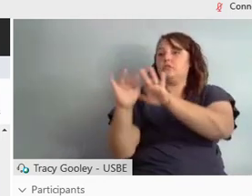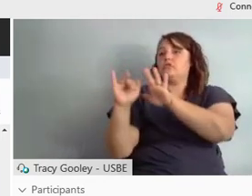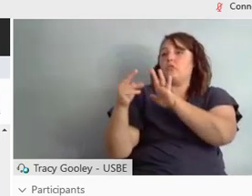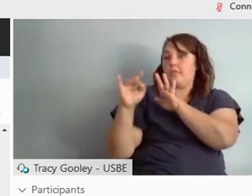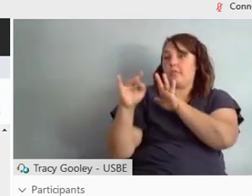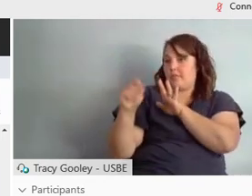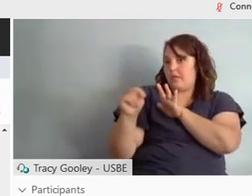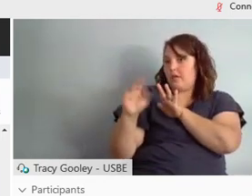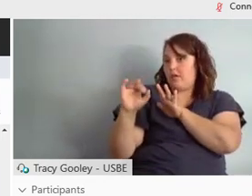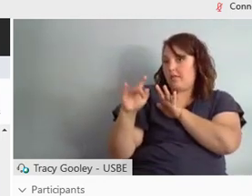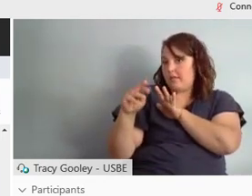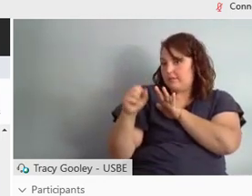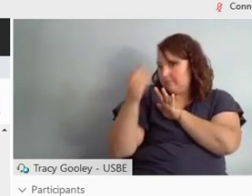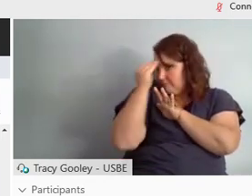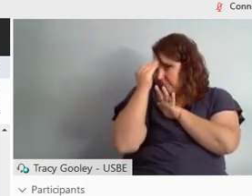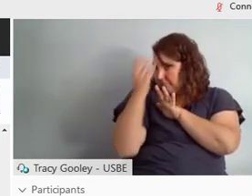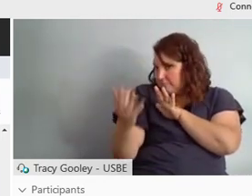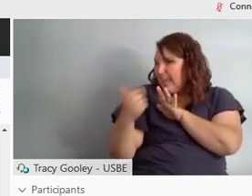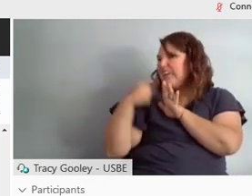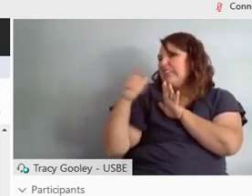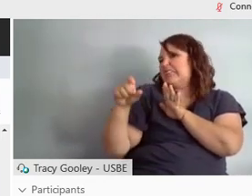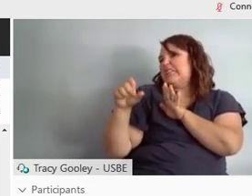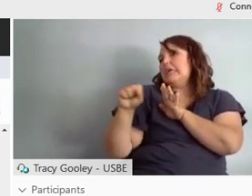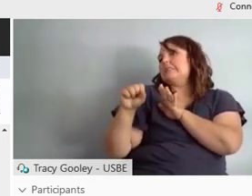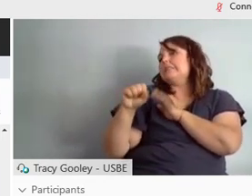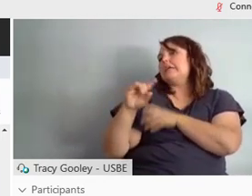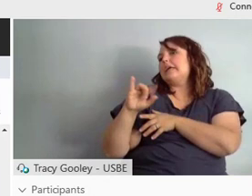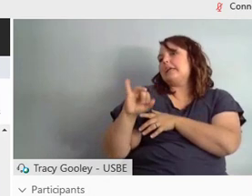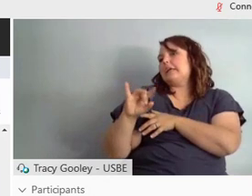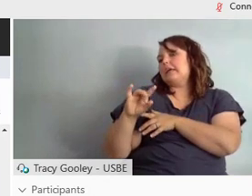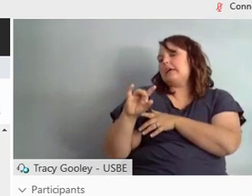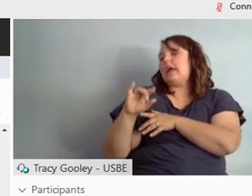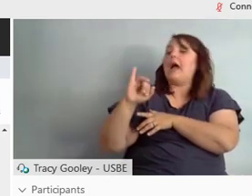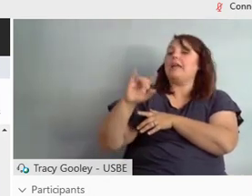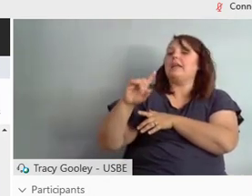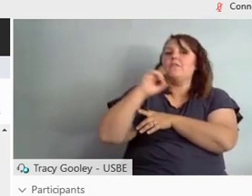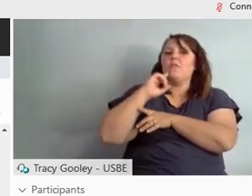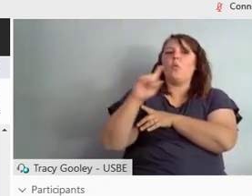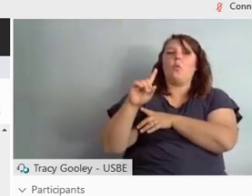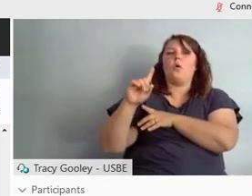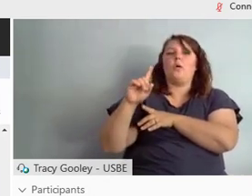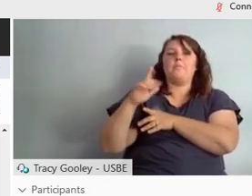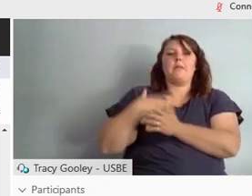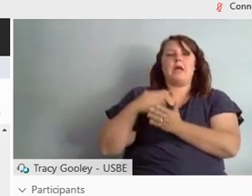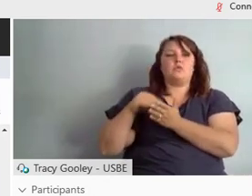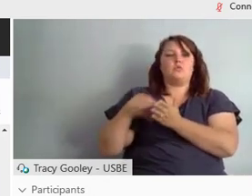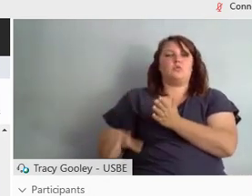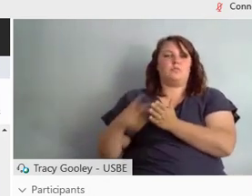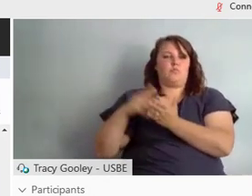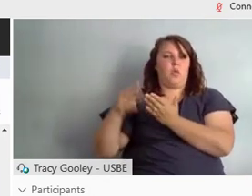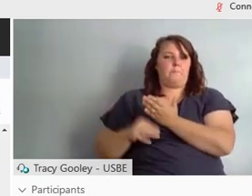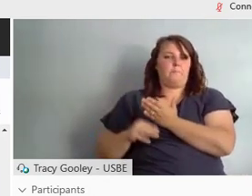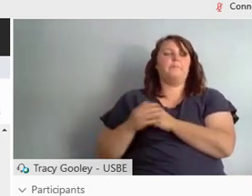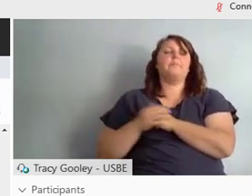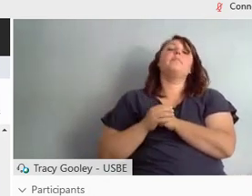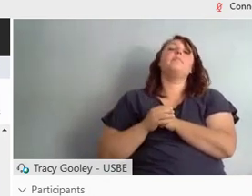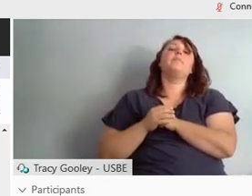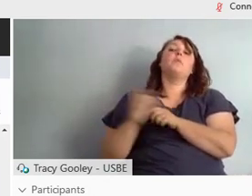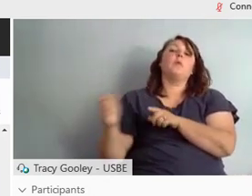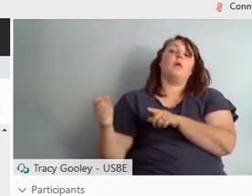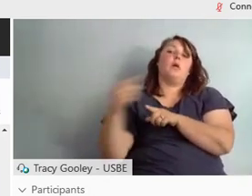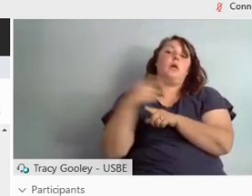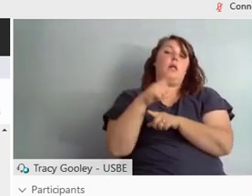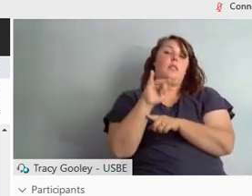Collins and let him know that you need some SSIDs for students at your program. He will then send you